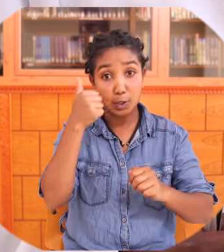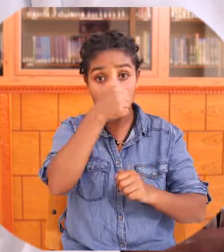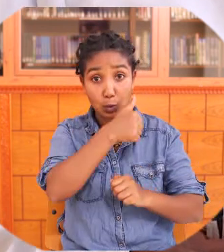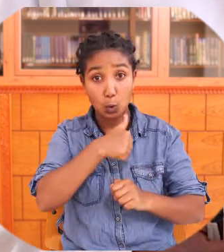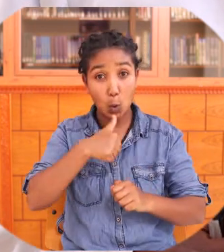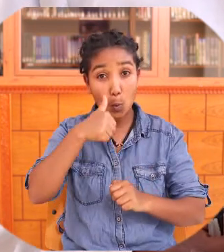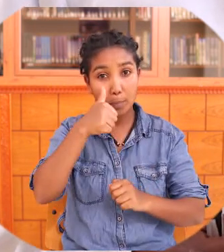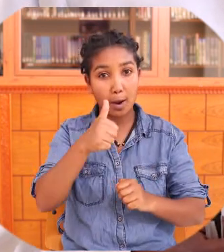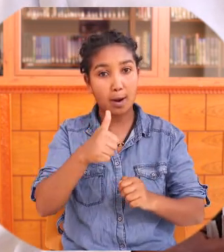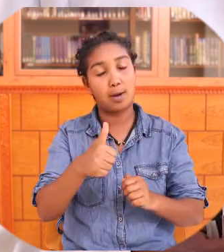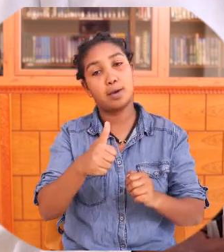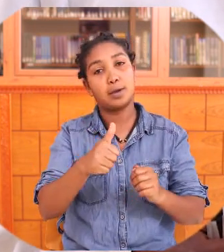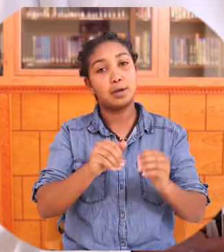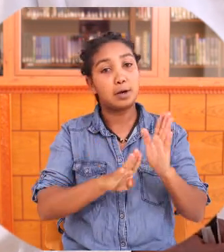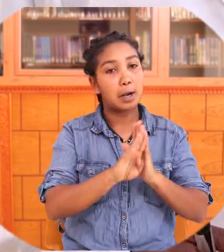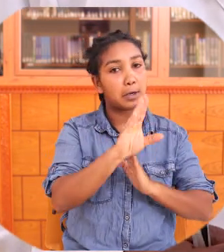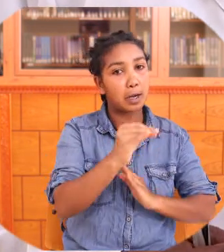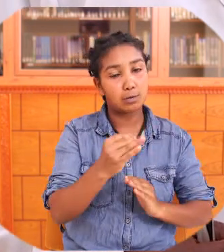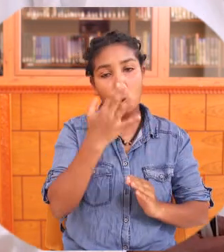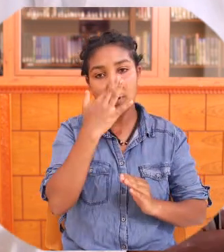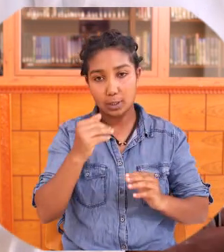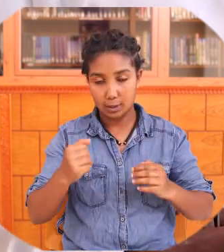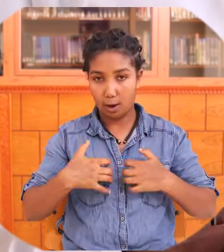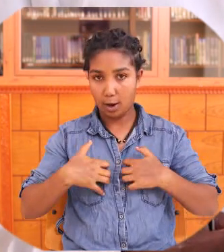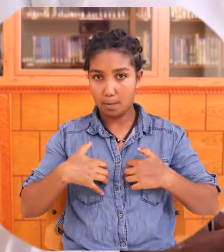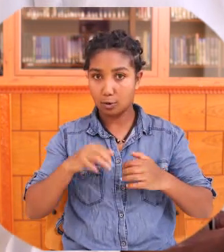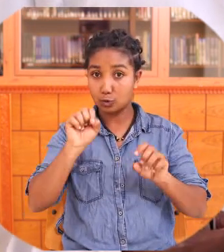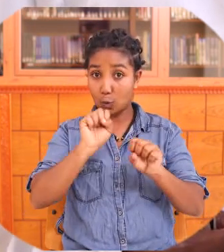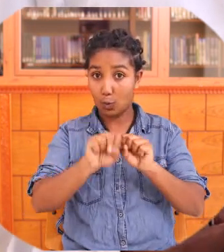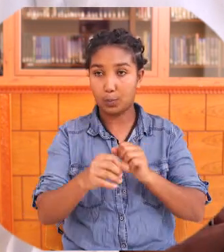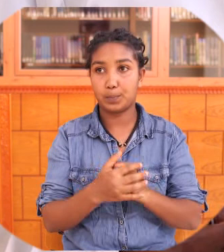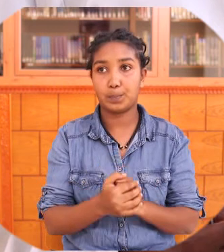Ethiopia reared or domesticate animals. So